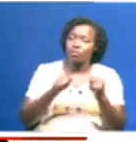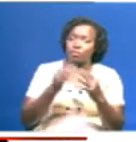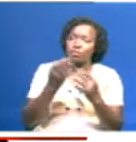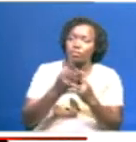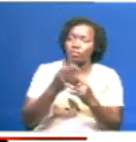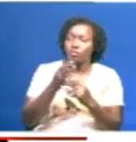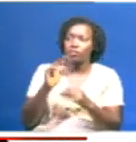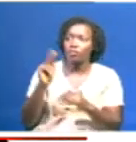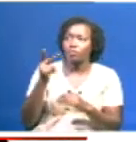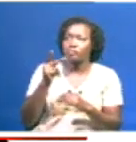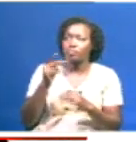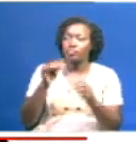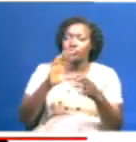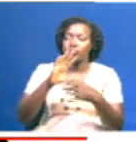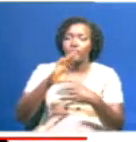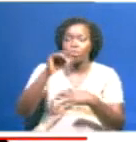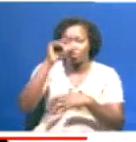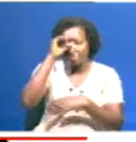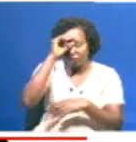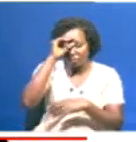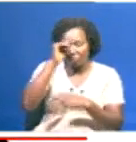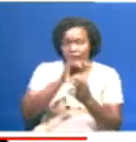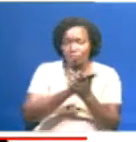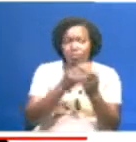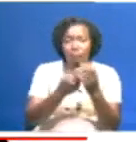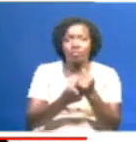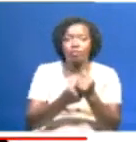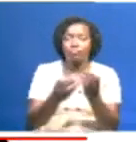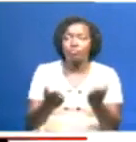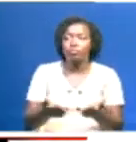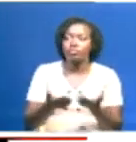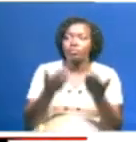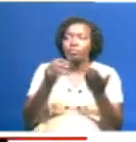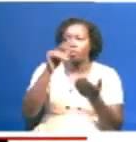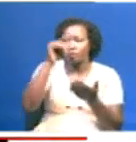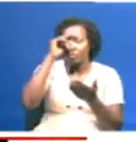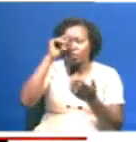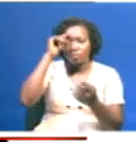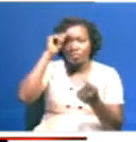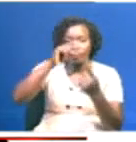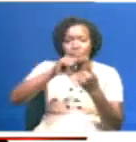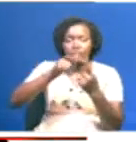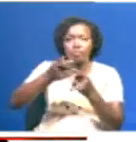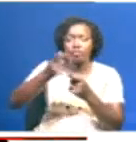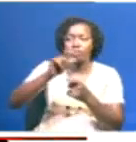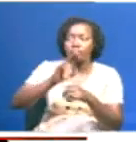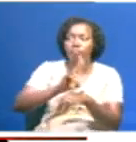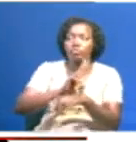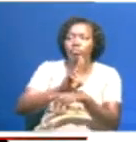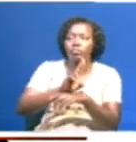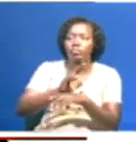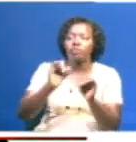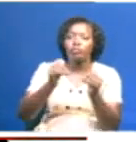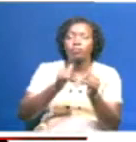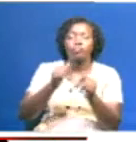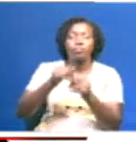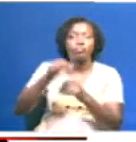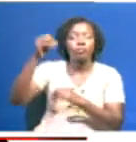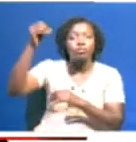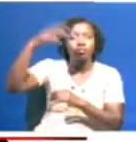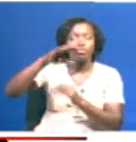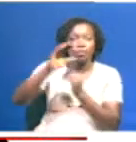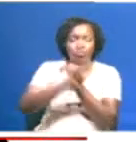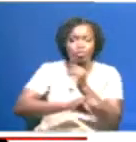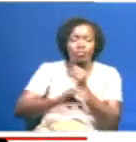Kenyan and German governments. The partnership will enhance the government's target of increasing the use of renewable energy in the country